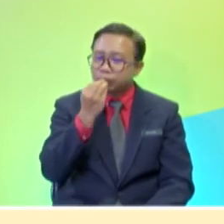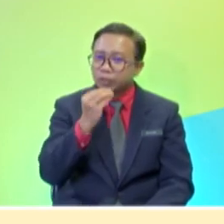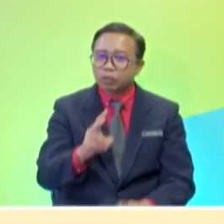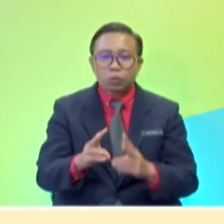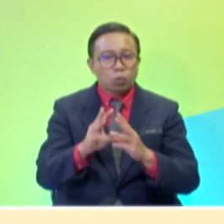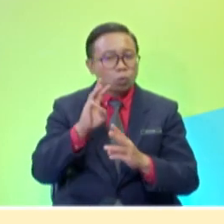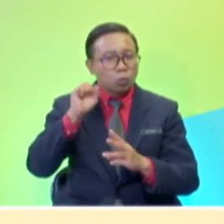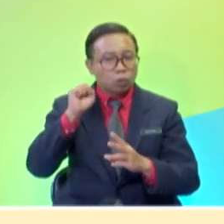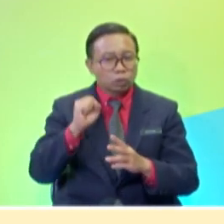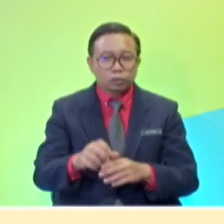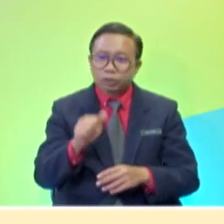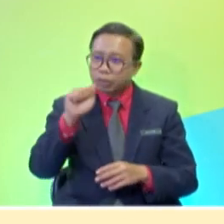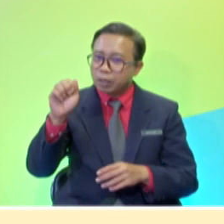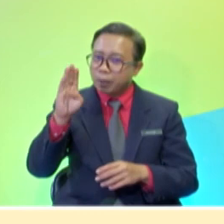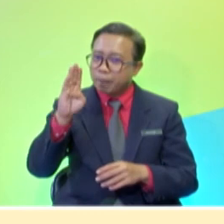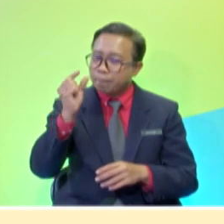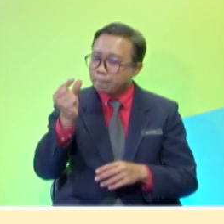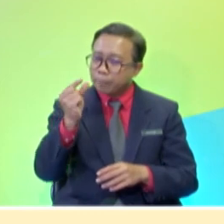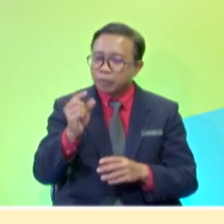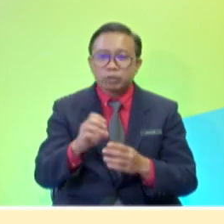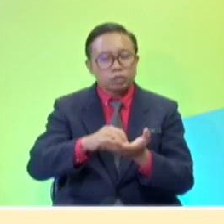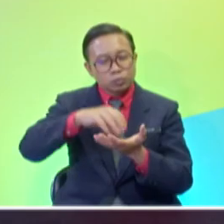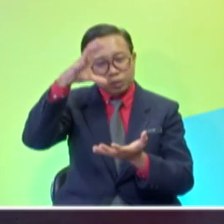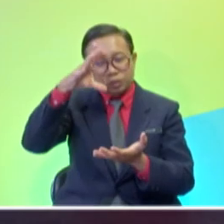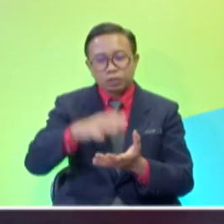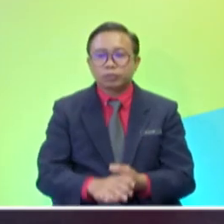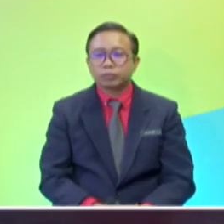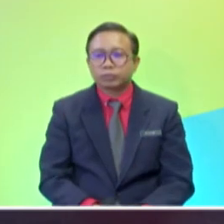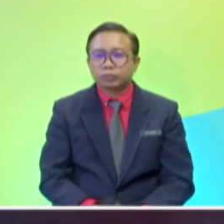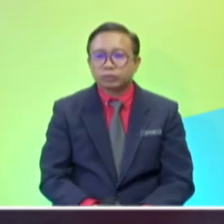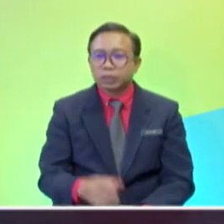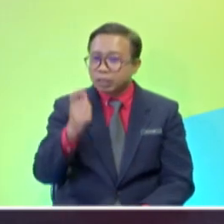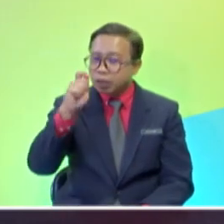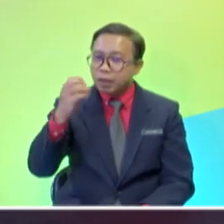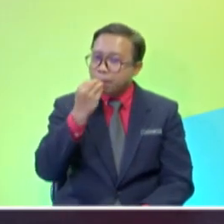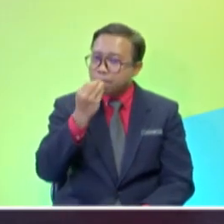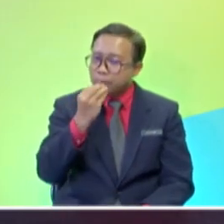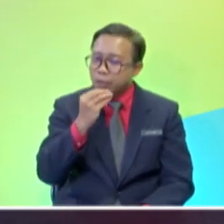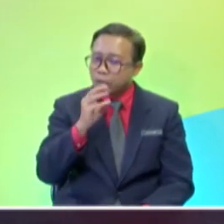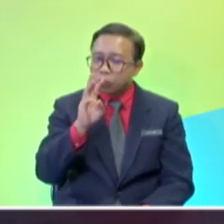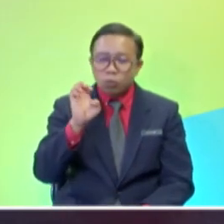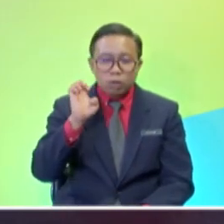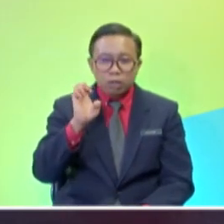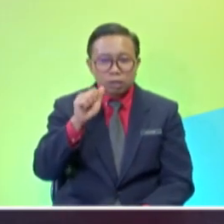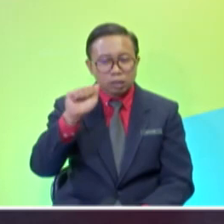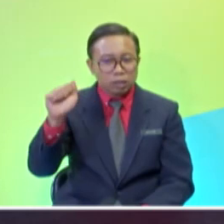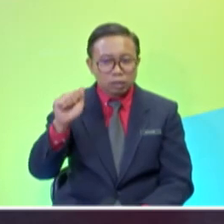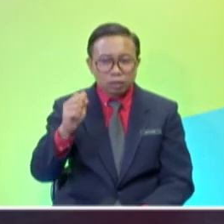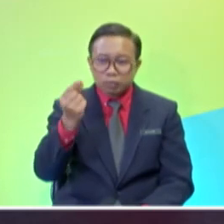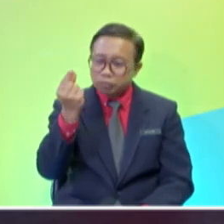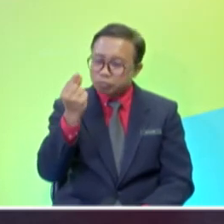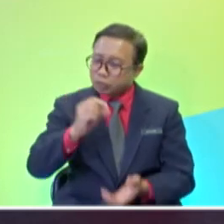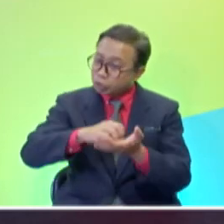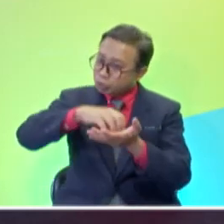that's correct. Wonderful job. Awesome, everybody. The meal was a bit expensive. So that means for